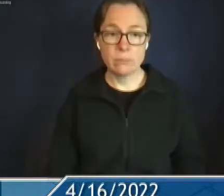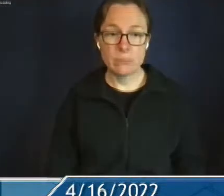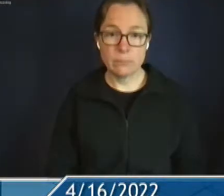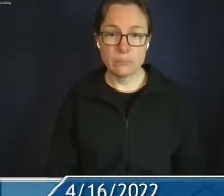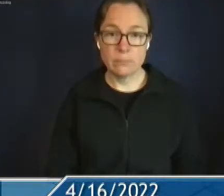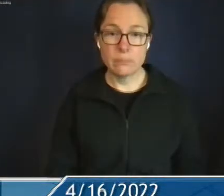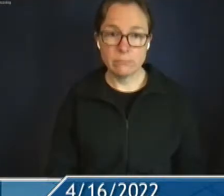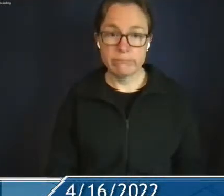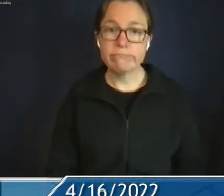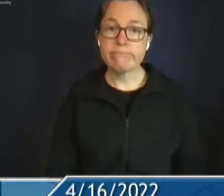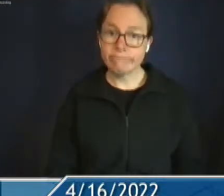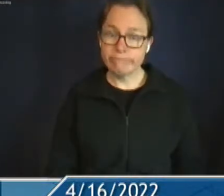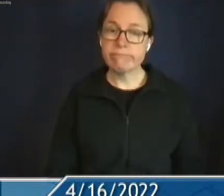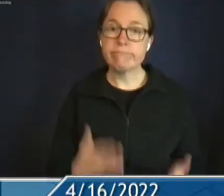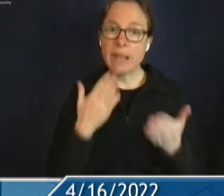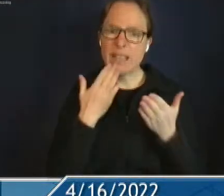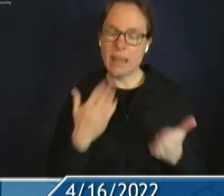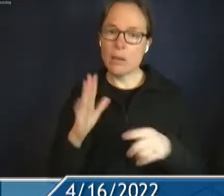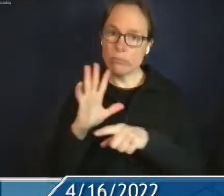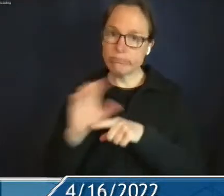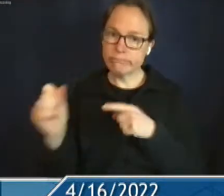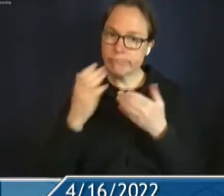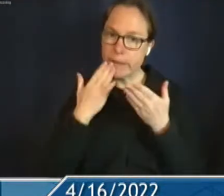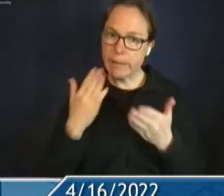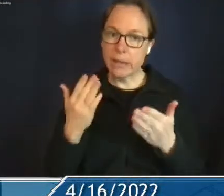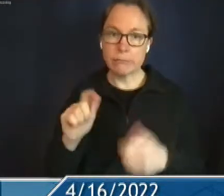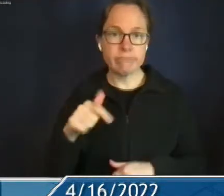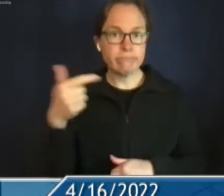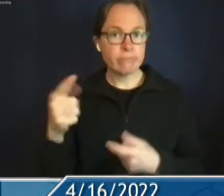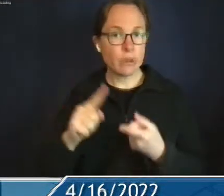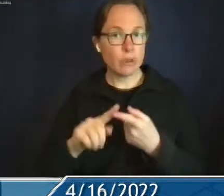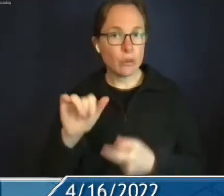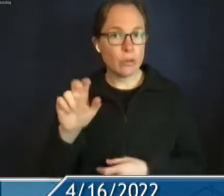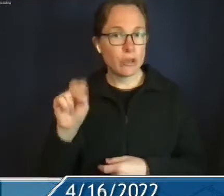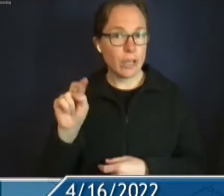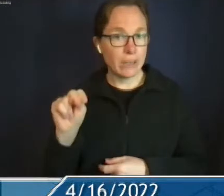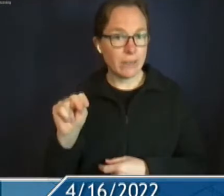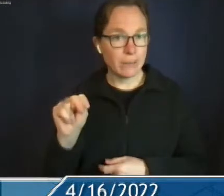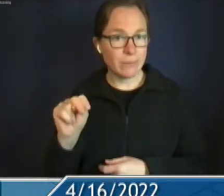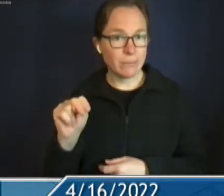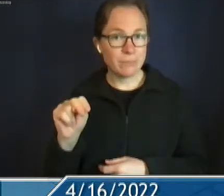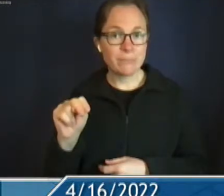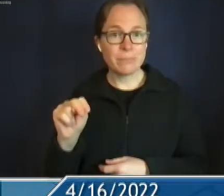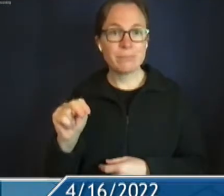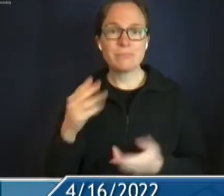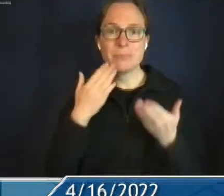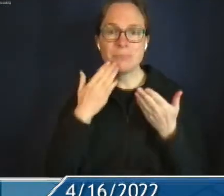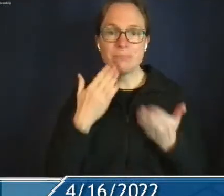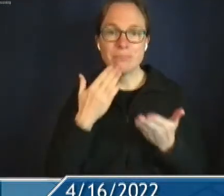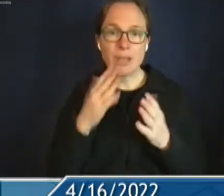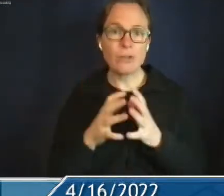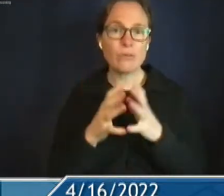Awesome, thank you. So turn it back over to Jen. Great, thank you all so much for this testimony.